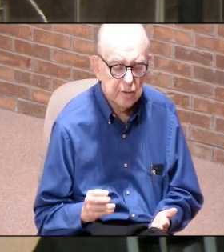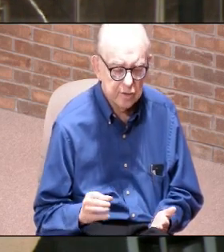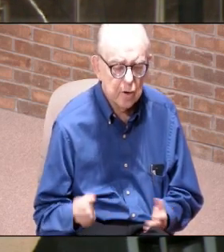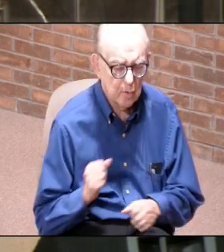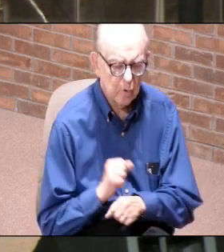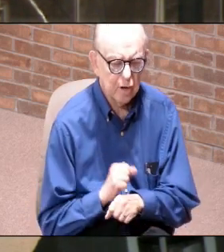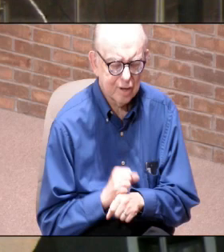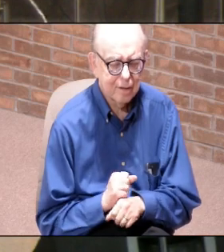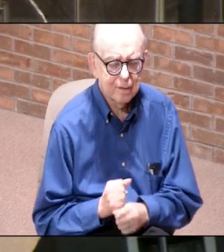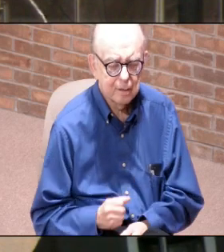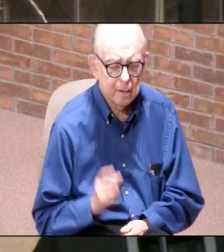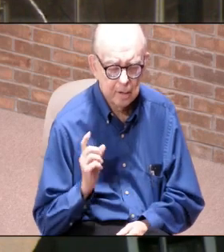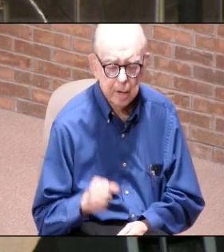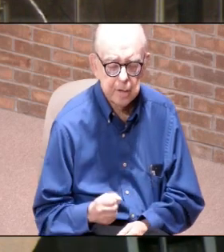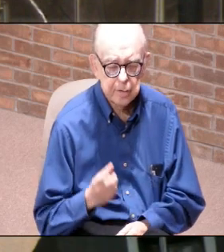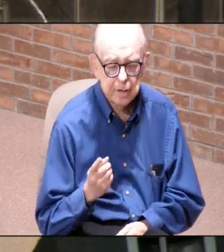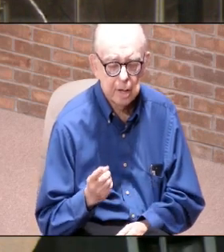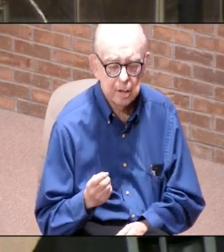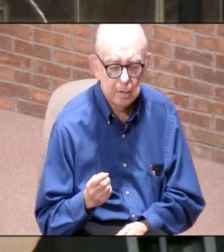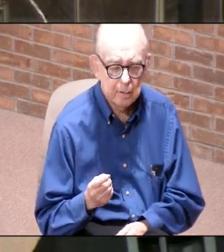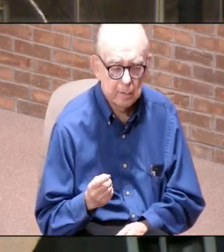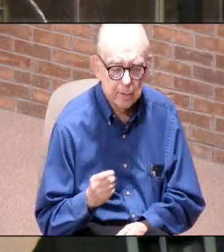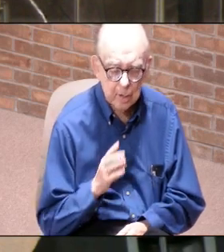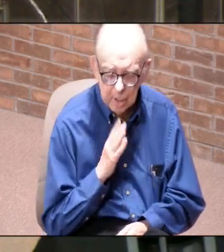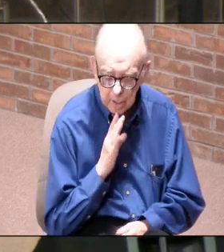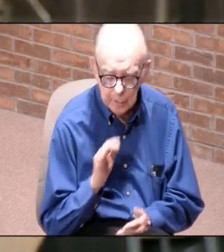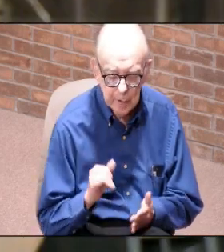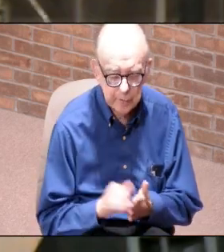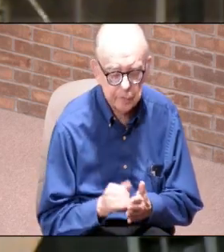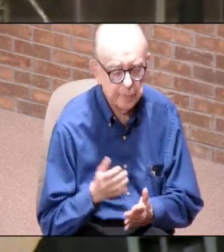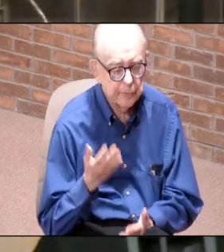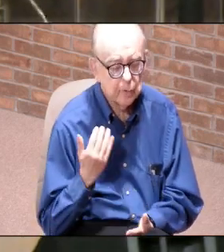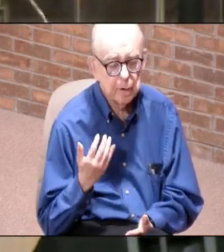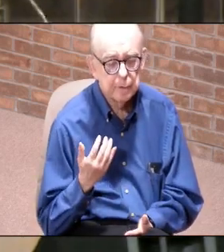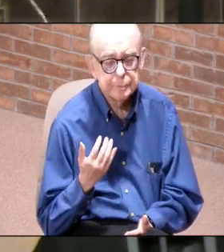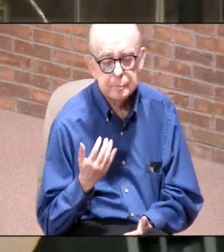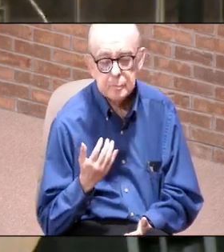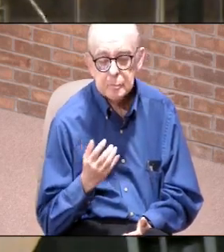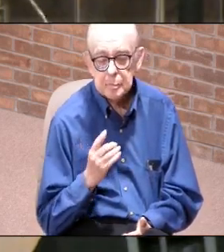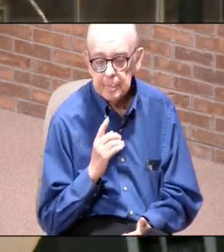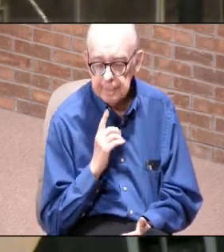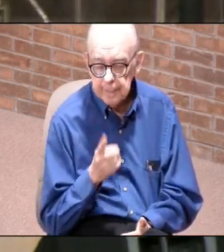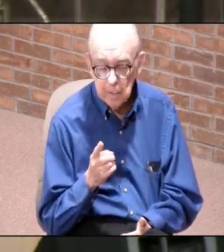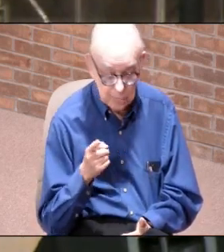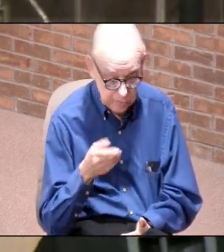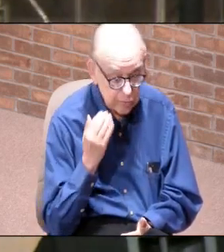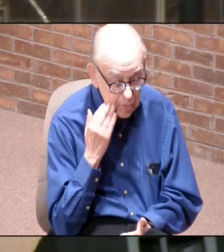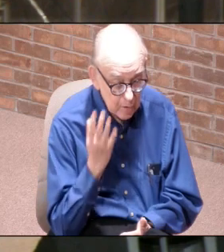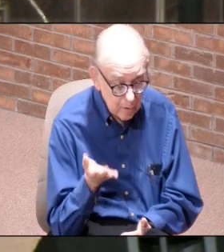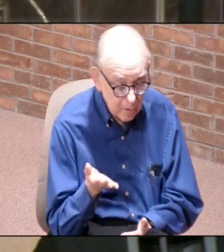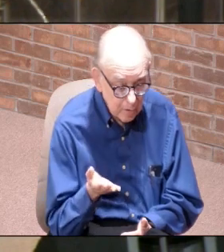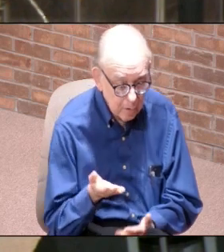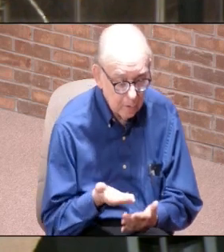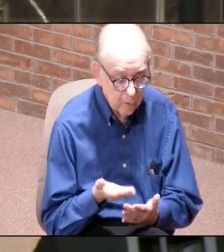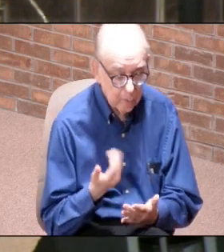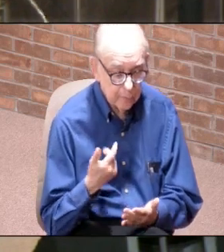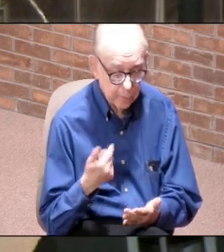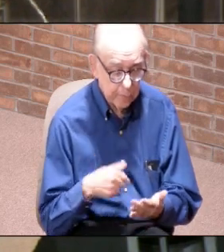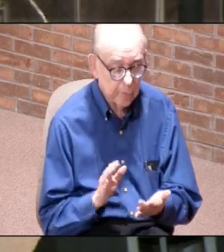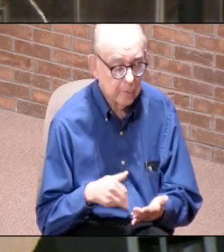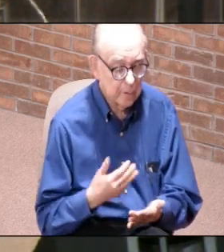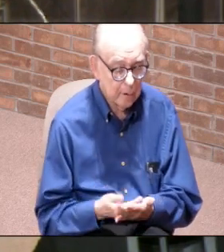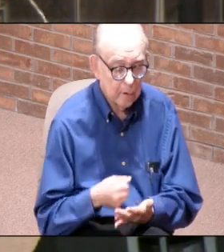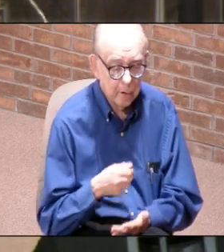And so what you need to understand, and we've talked about this before, is that do you know that before you were